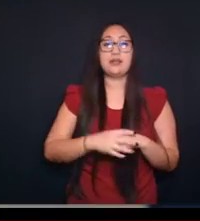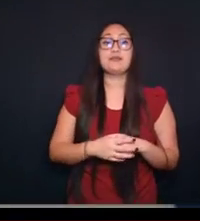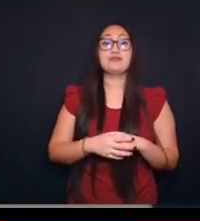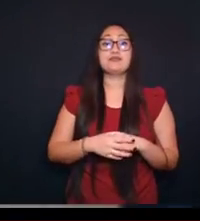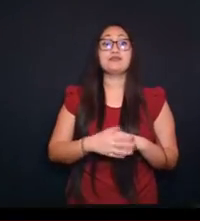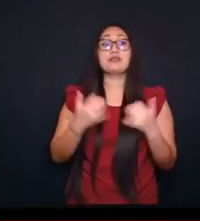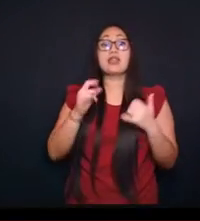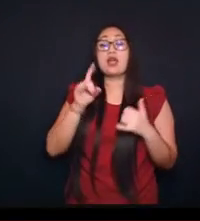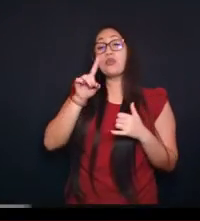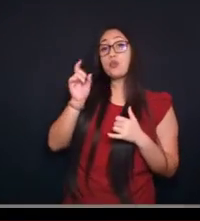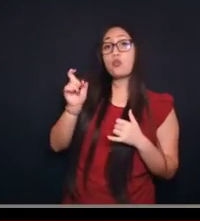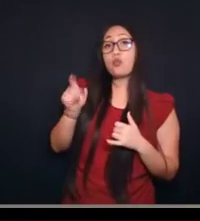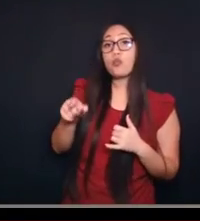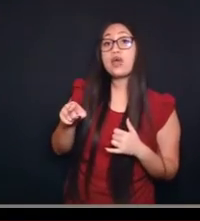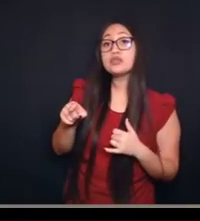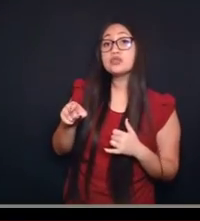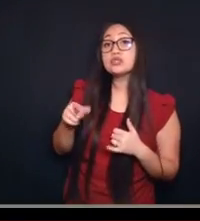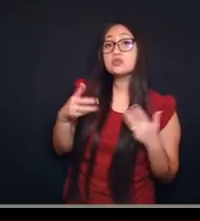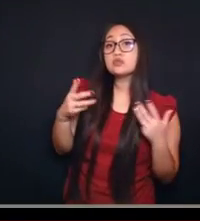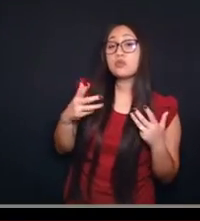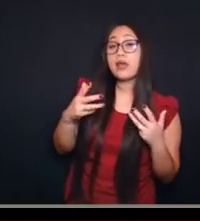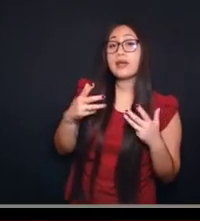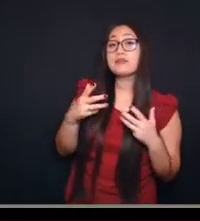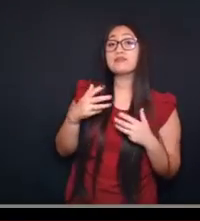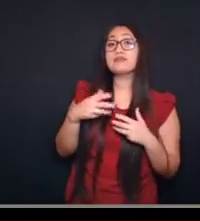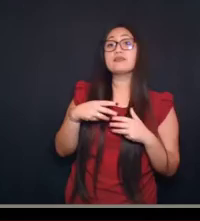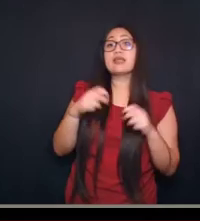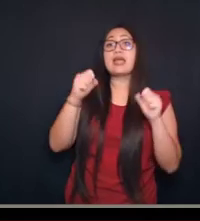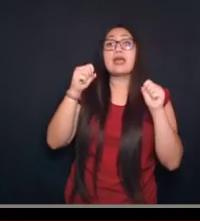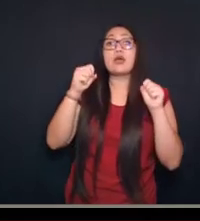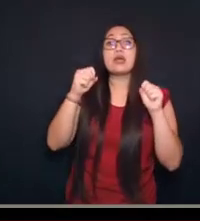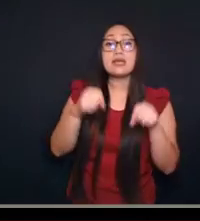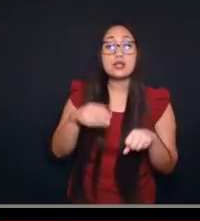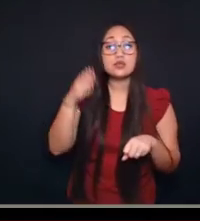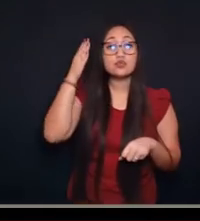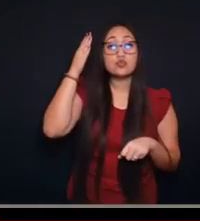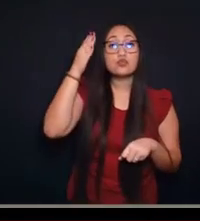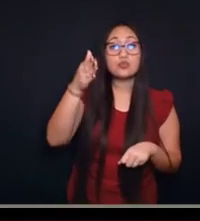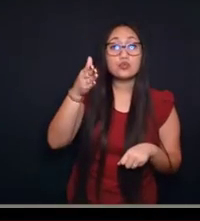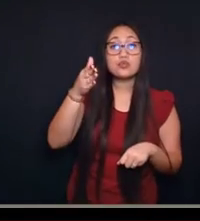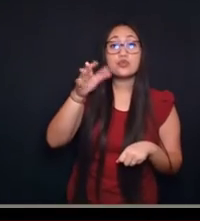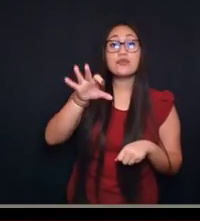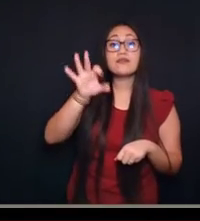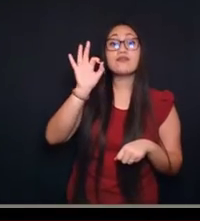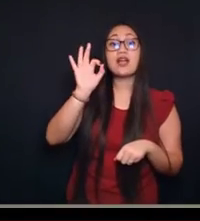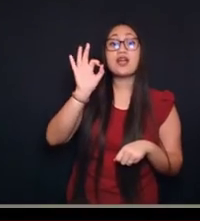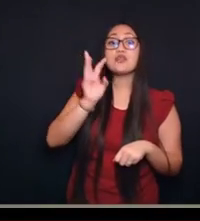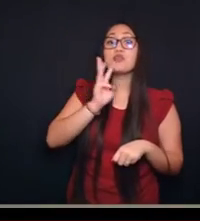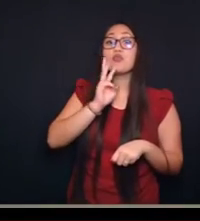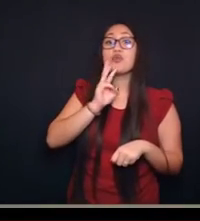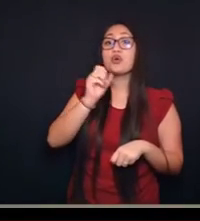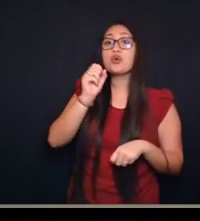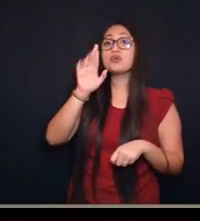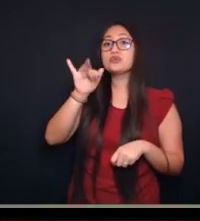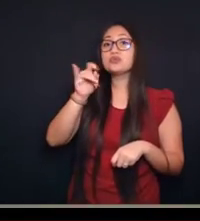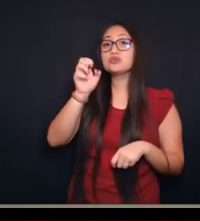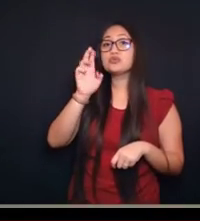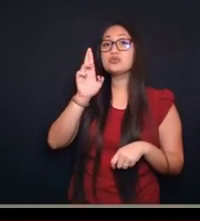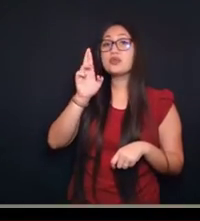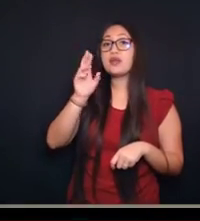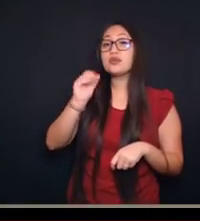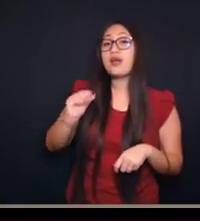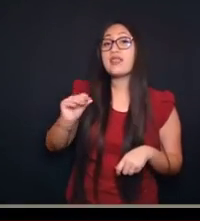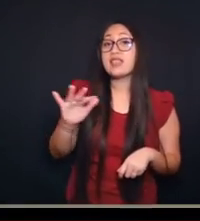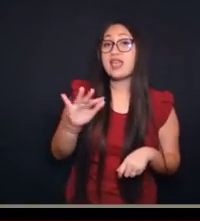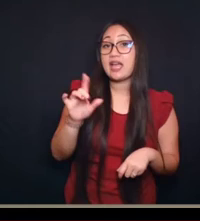a water strider on land? No, not usually. Okay, but listen to it one more